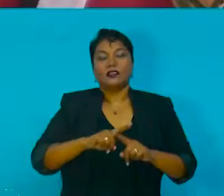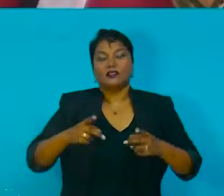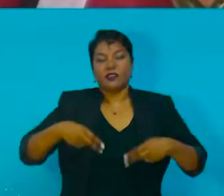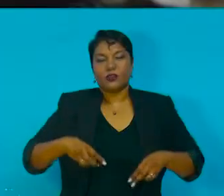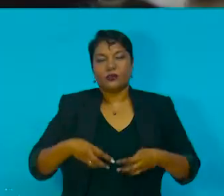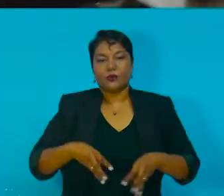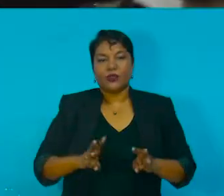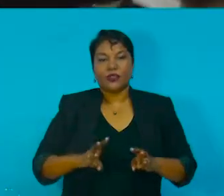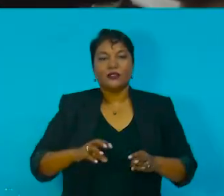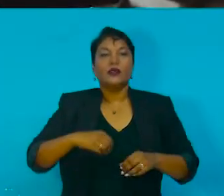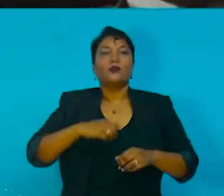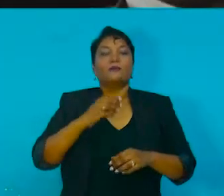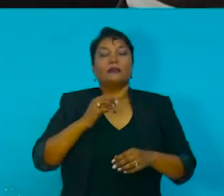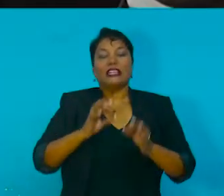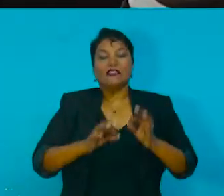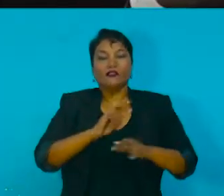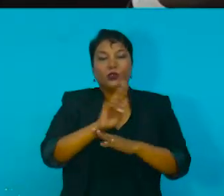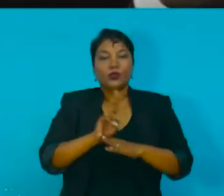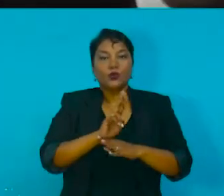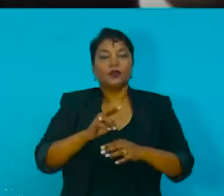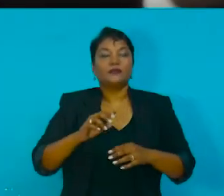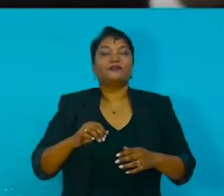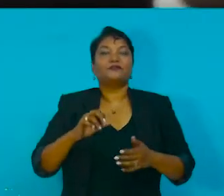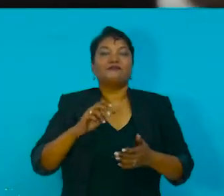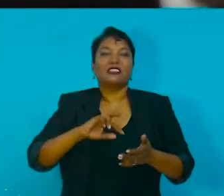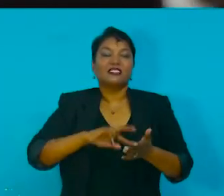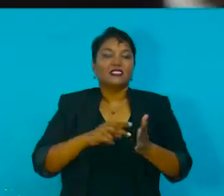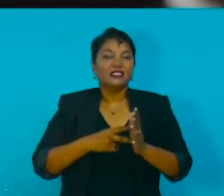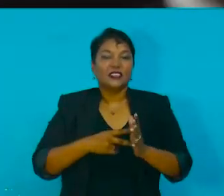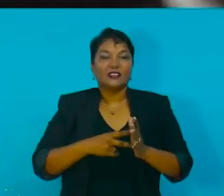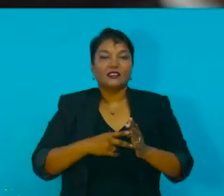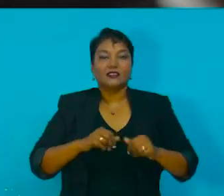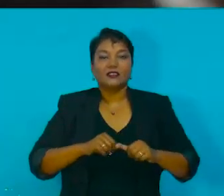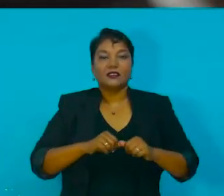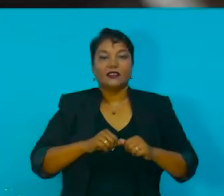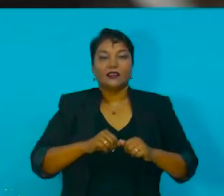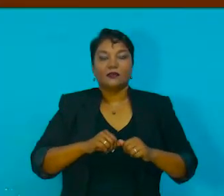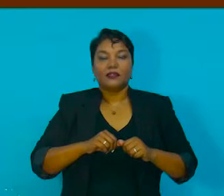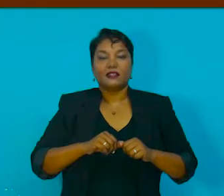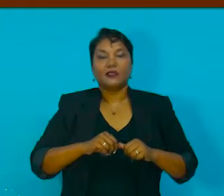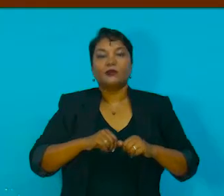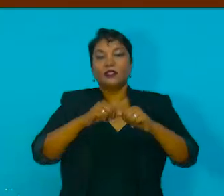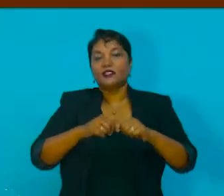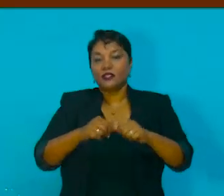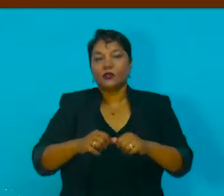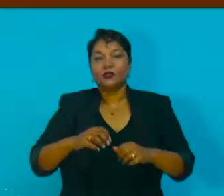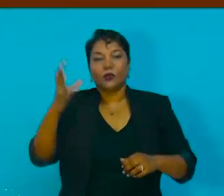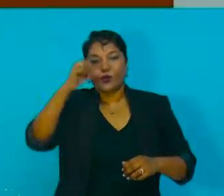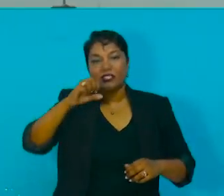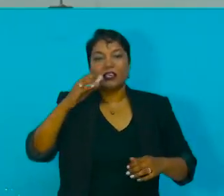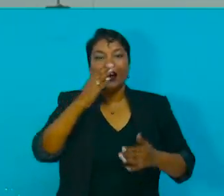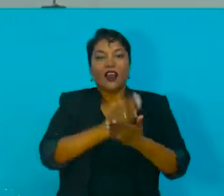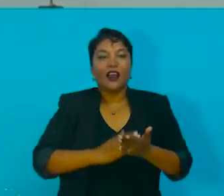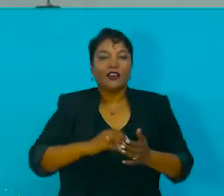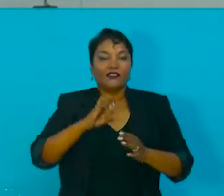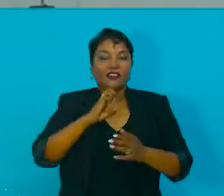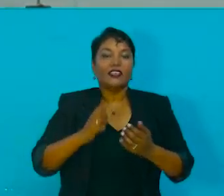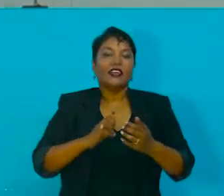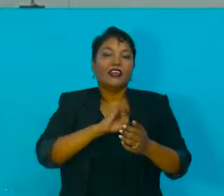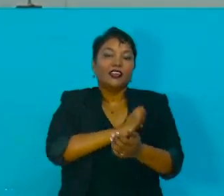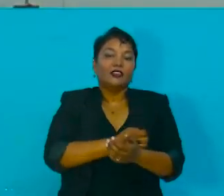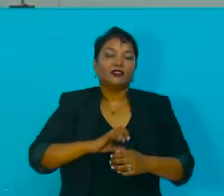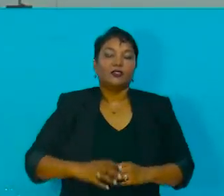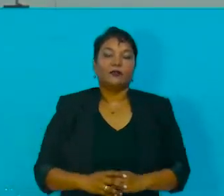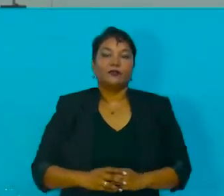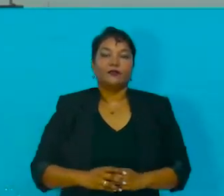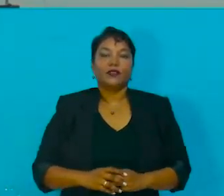is wasted. However, there are other ways to make great use of most of our natural gas. Green ICTs is just